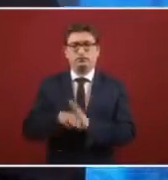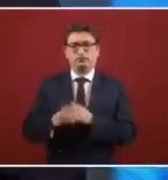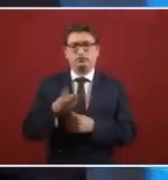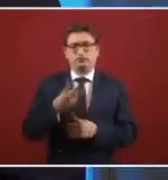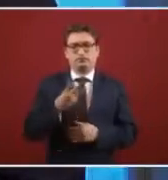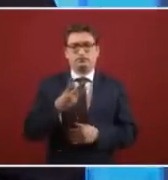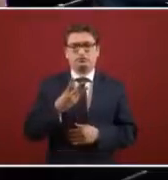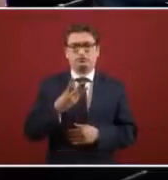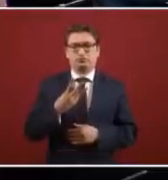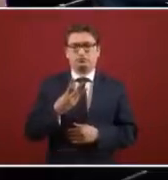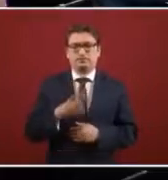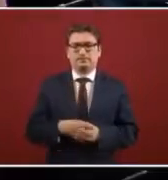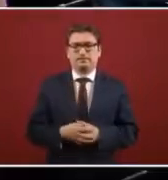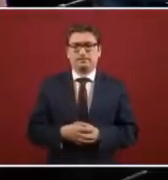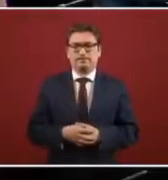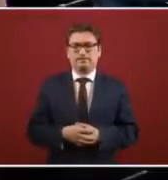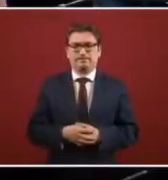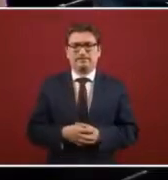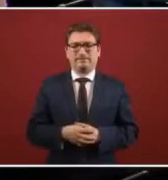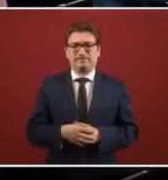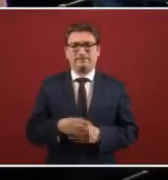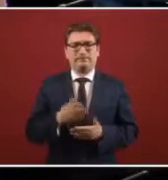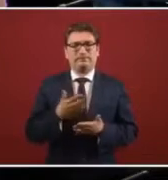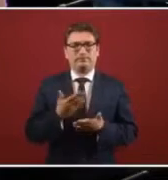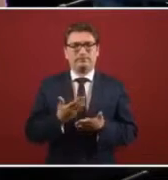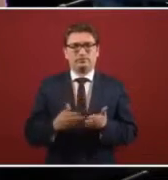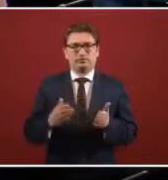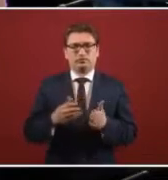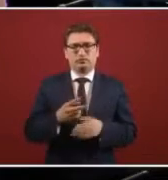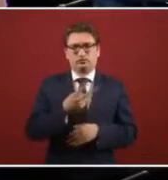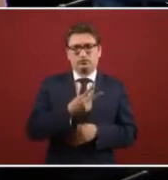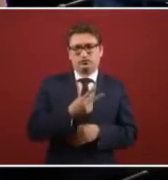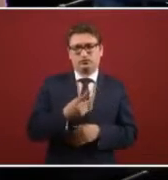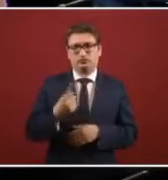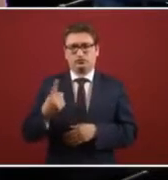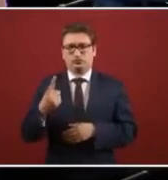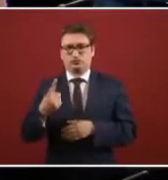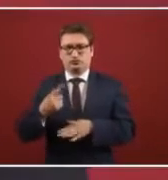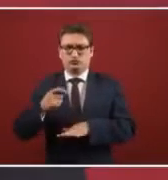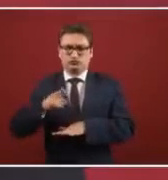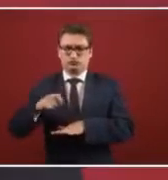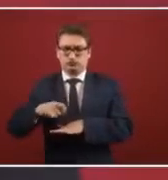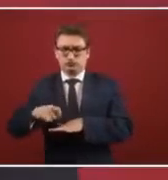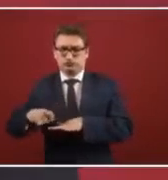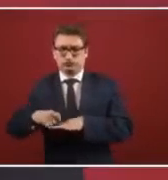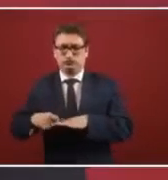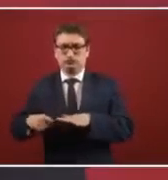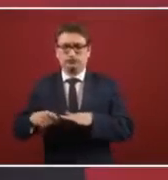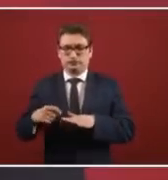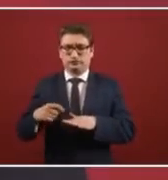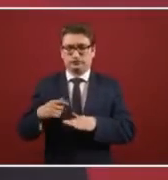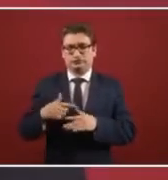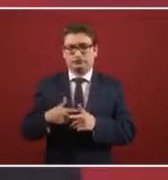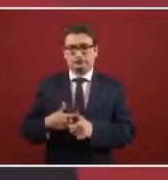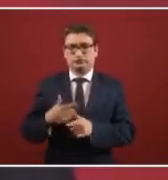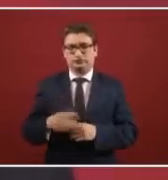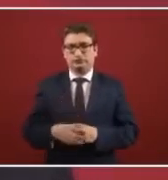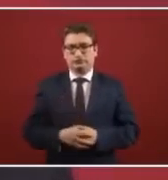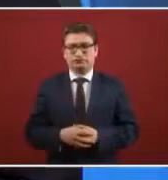bedrooms that are now van a ser 2 are y going to un be estudio, 2 and a studio, porque necesito escribir. because I need to